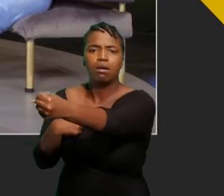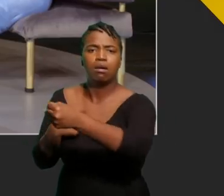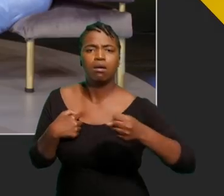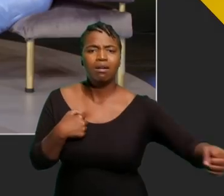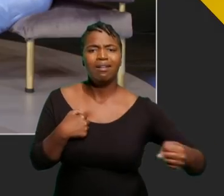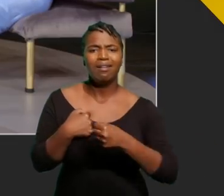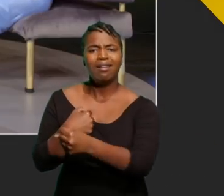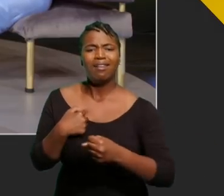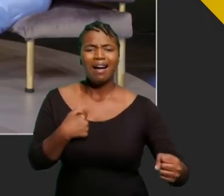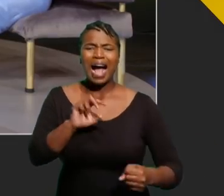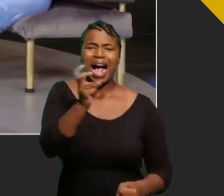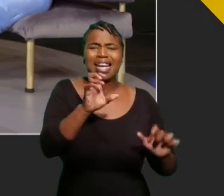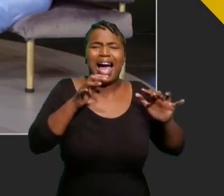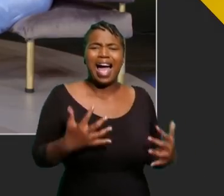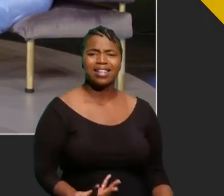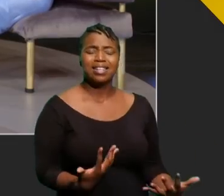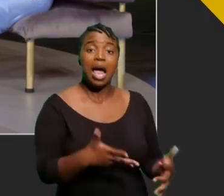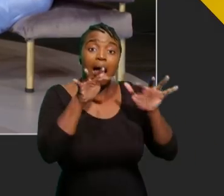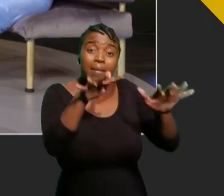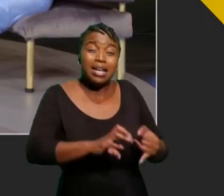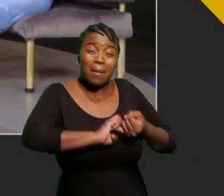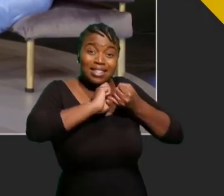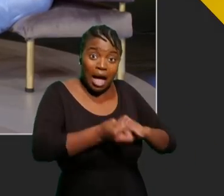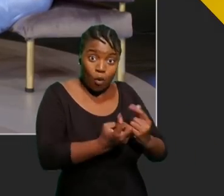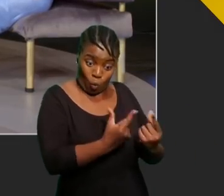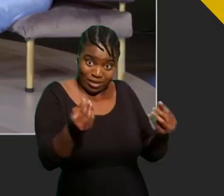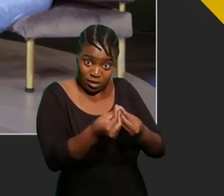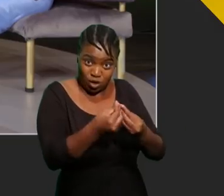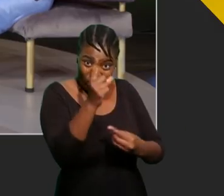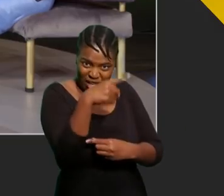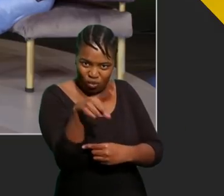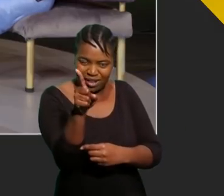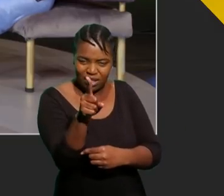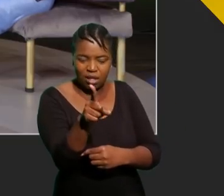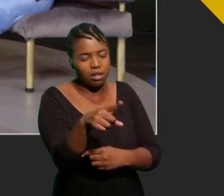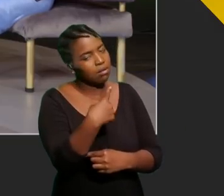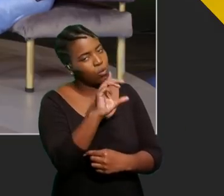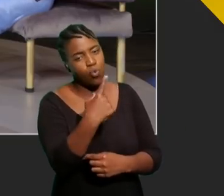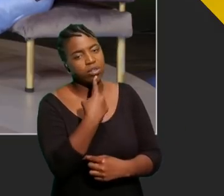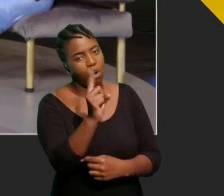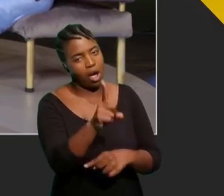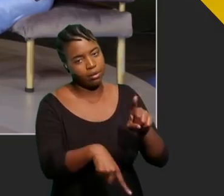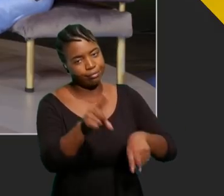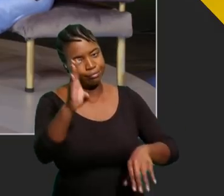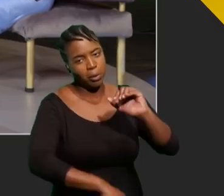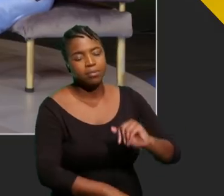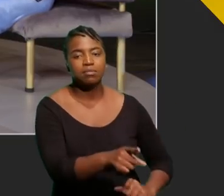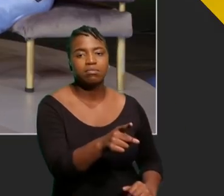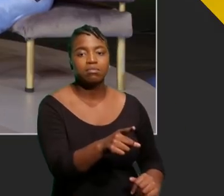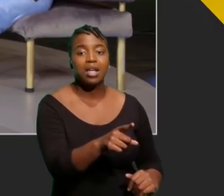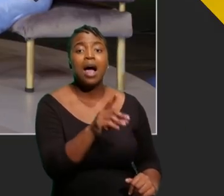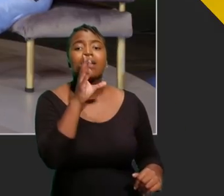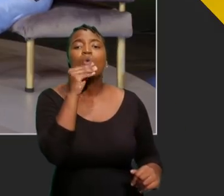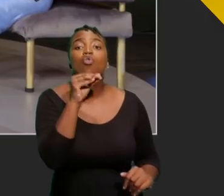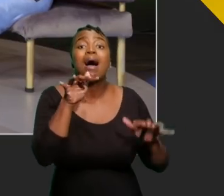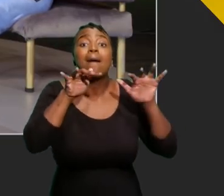position. And those that are trying to do the right thing, even people like Abo Themba, I'm not talking